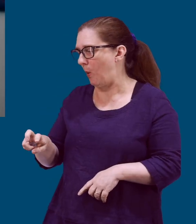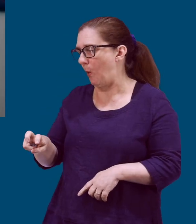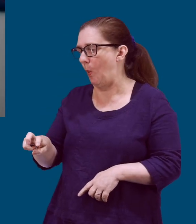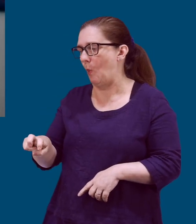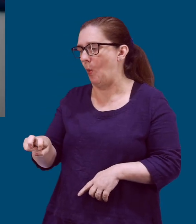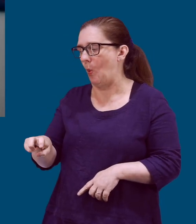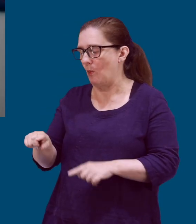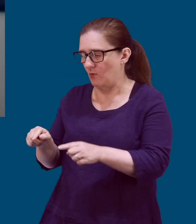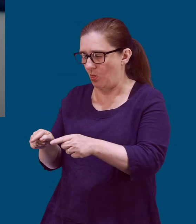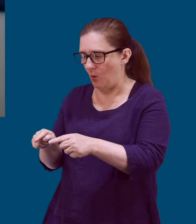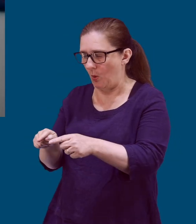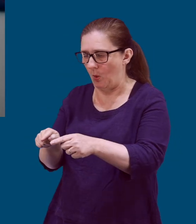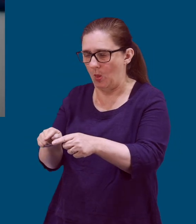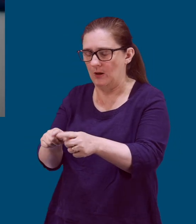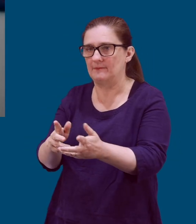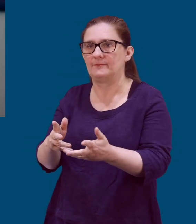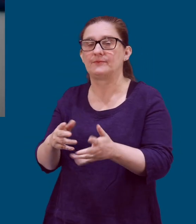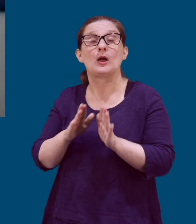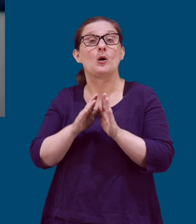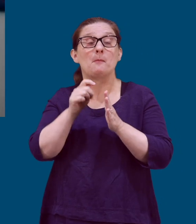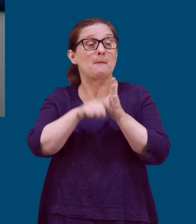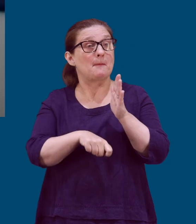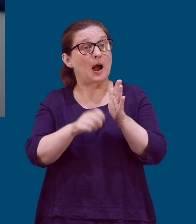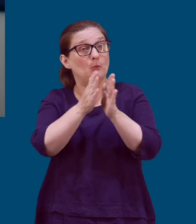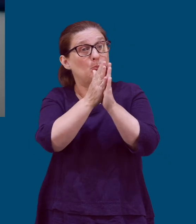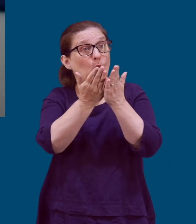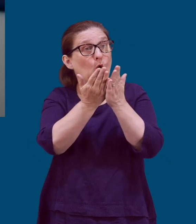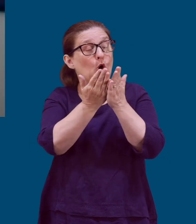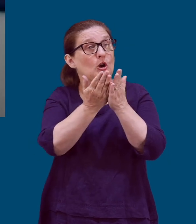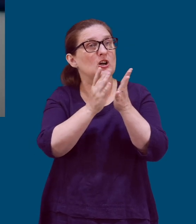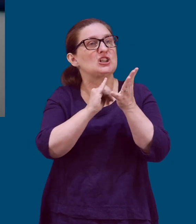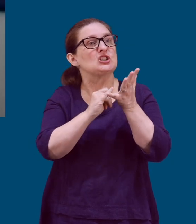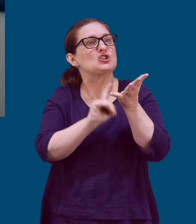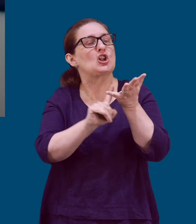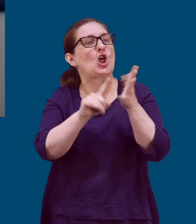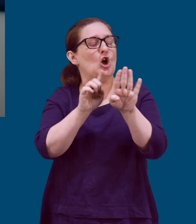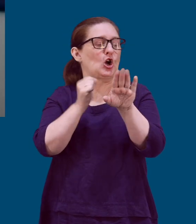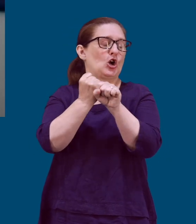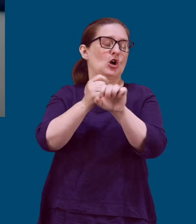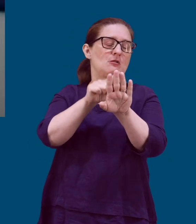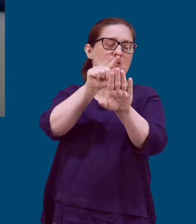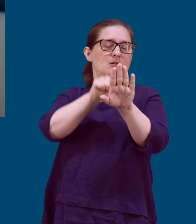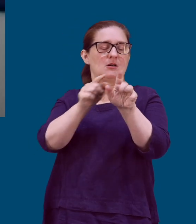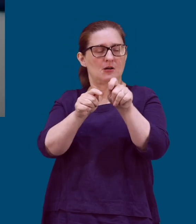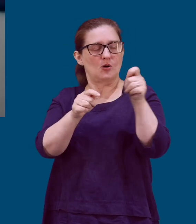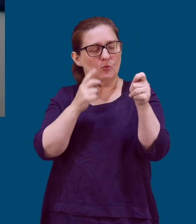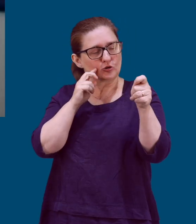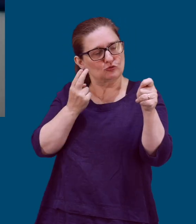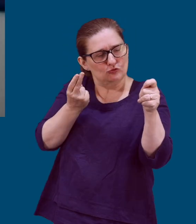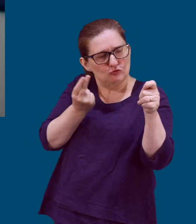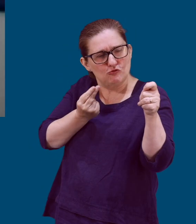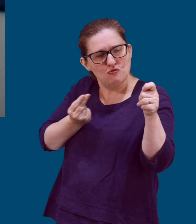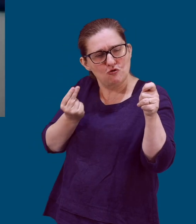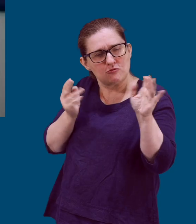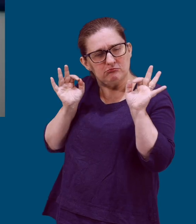4. I buy a slug book to learn more about what I'm looking at. I want to learn how to draw anatomically